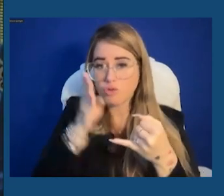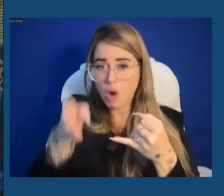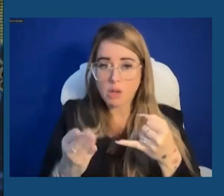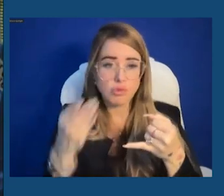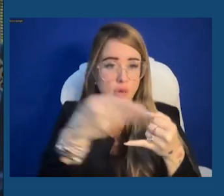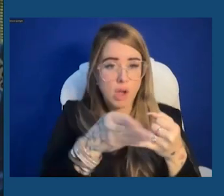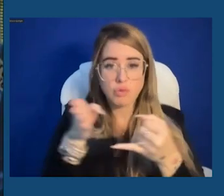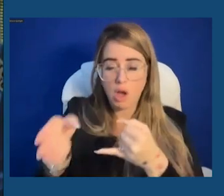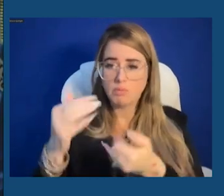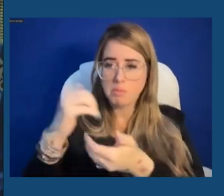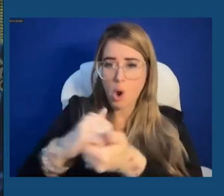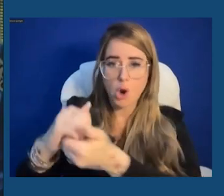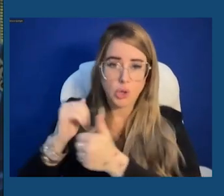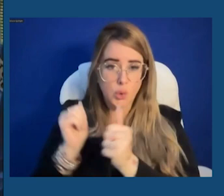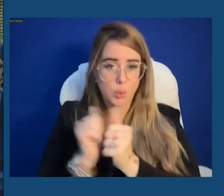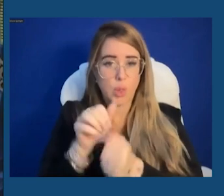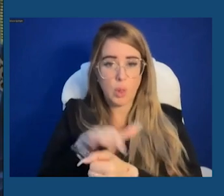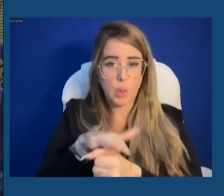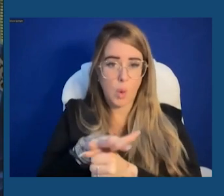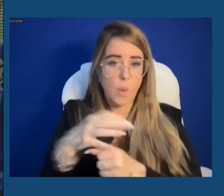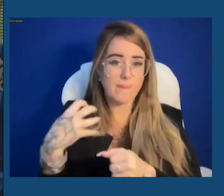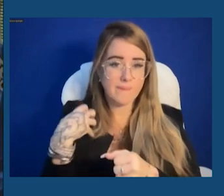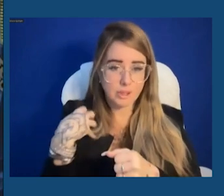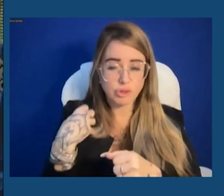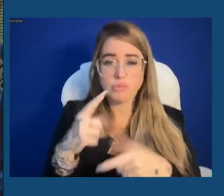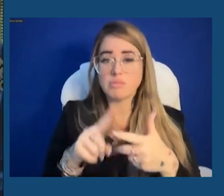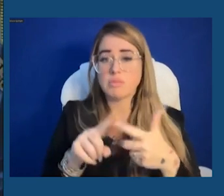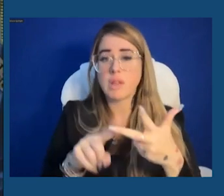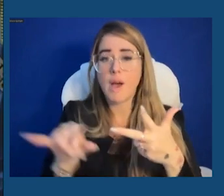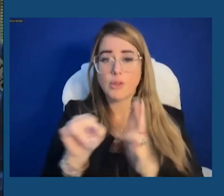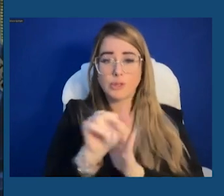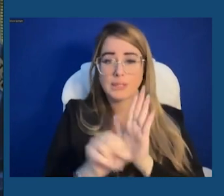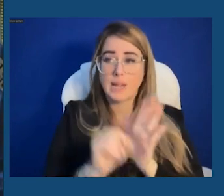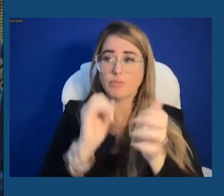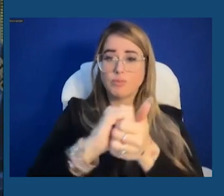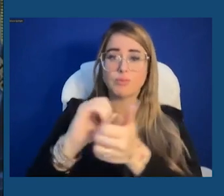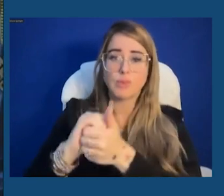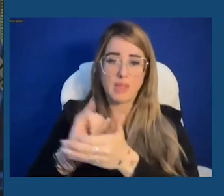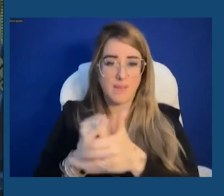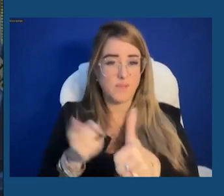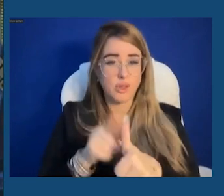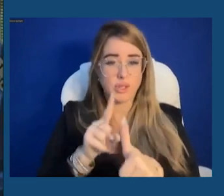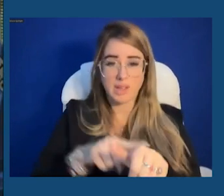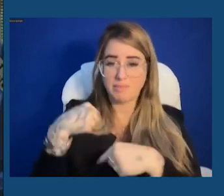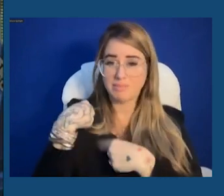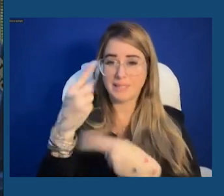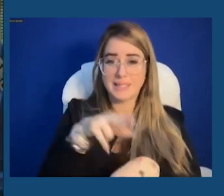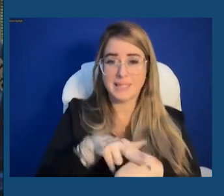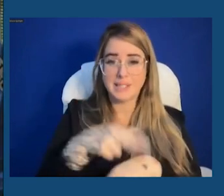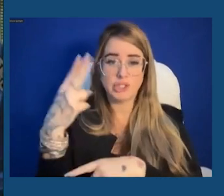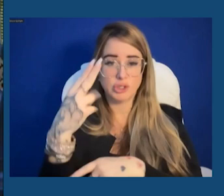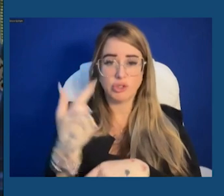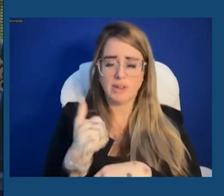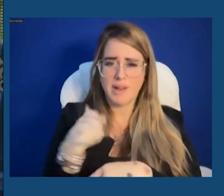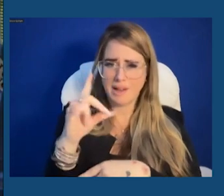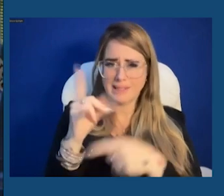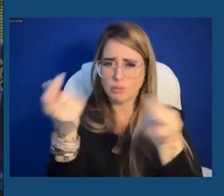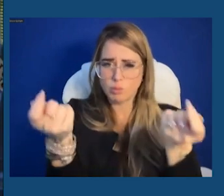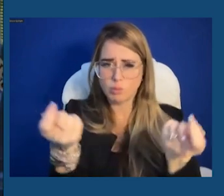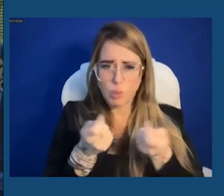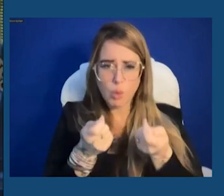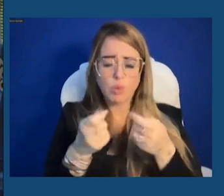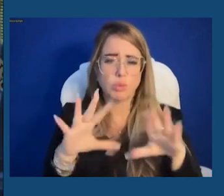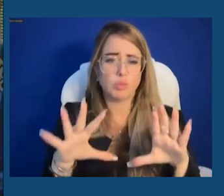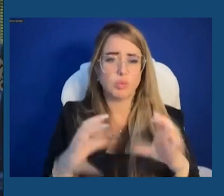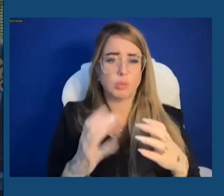as well as other states. For the first time in our state's history, our nation's history, I pulled together a consortium of all of